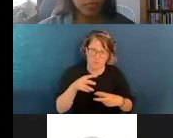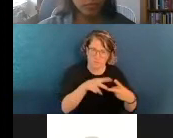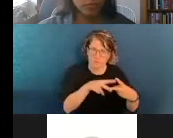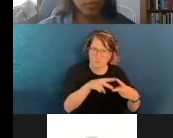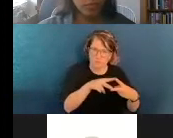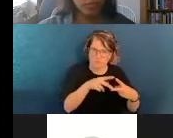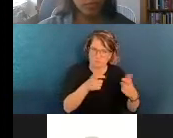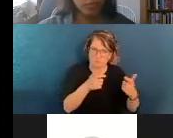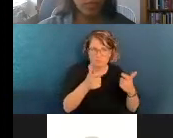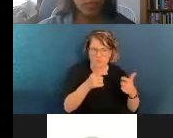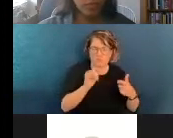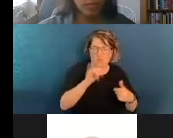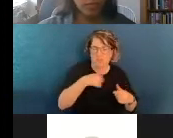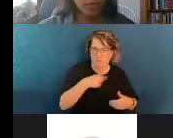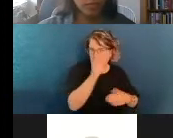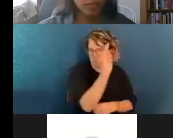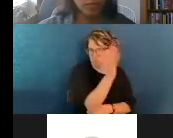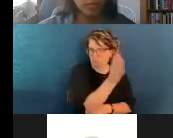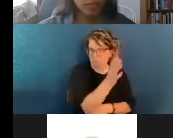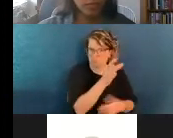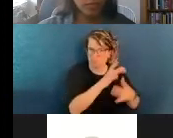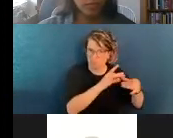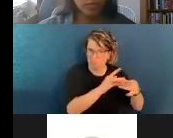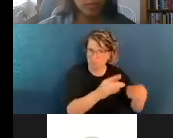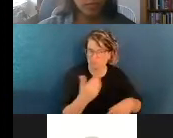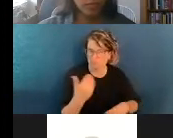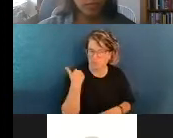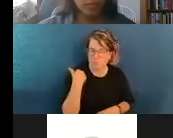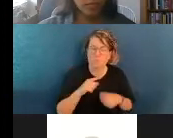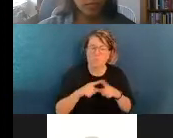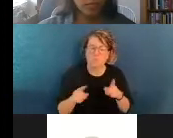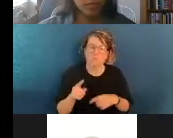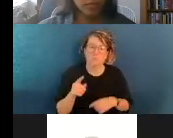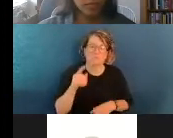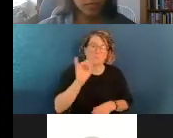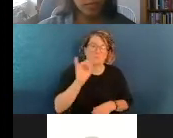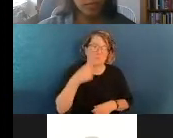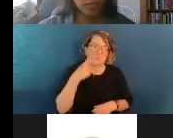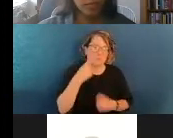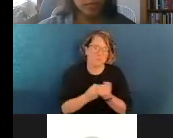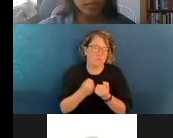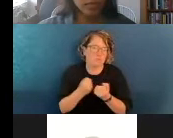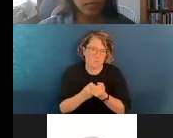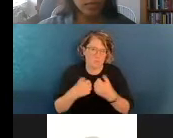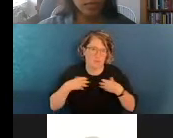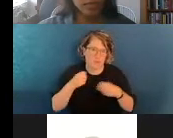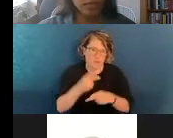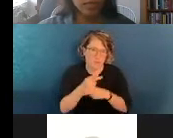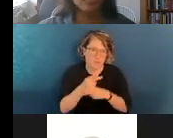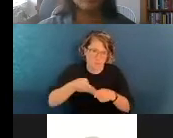earlier. And all of this is to support healthcare professionals in addressing health inequities.